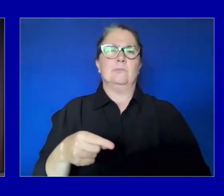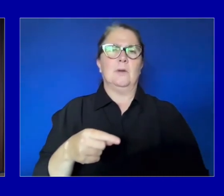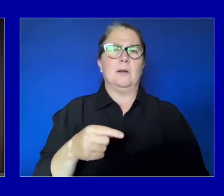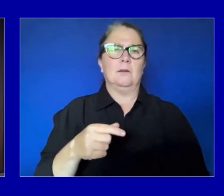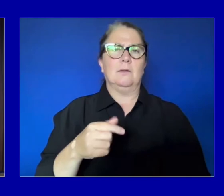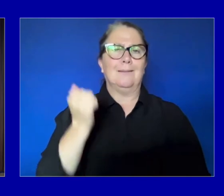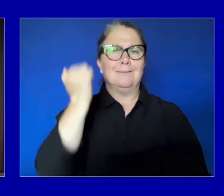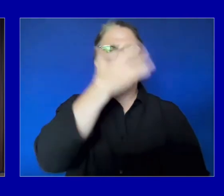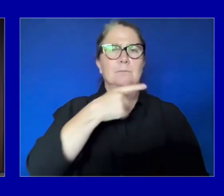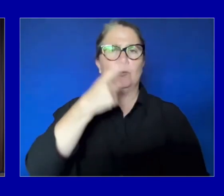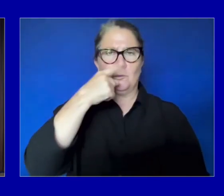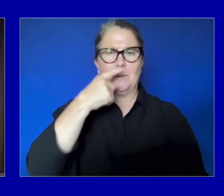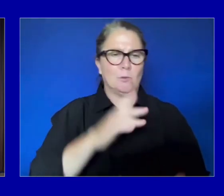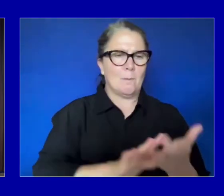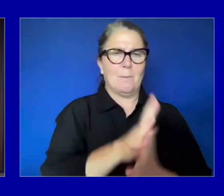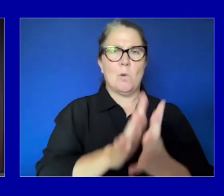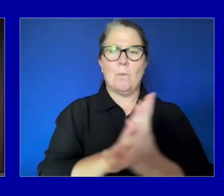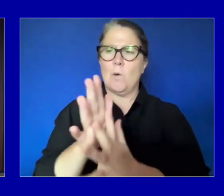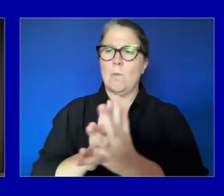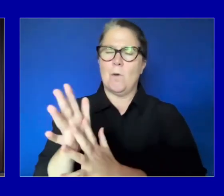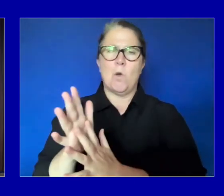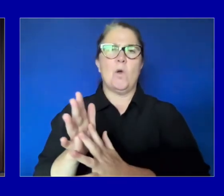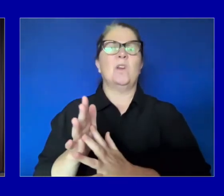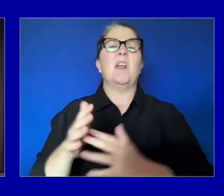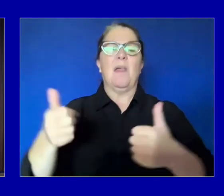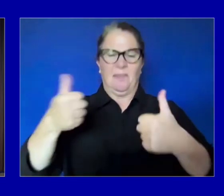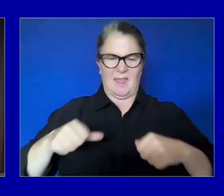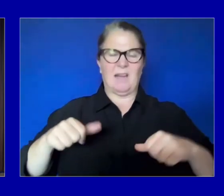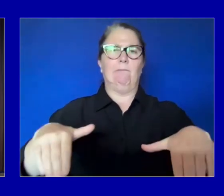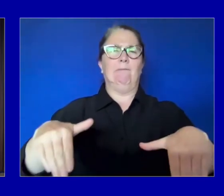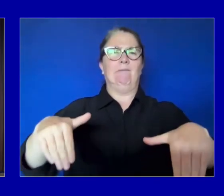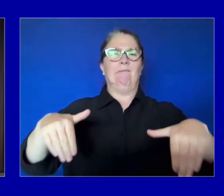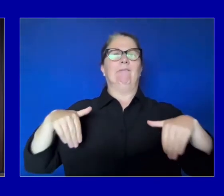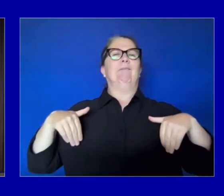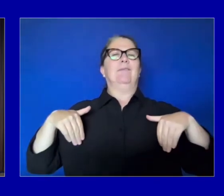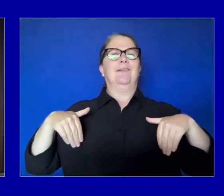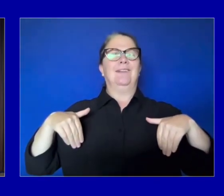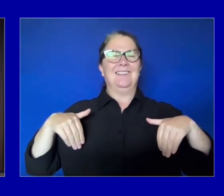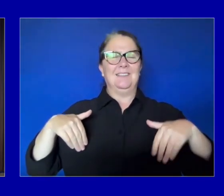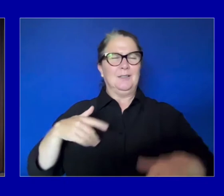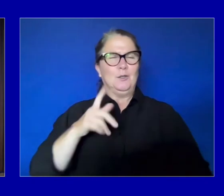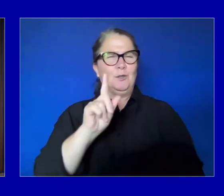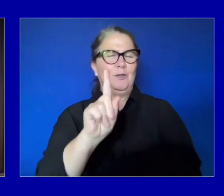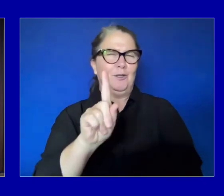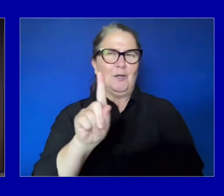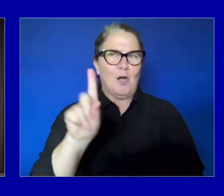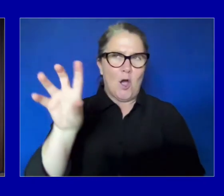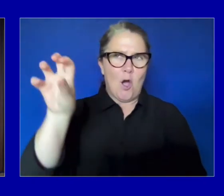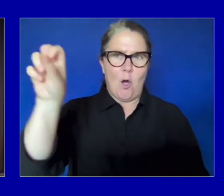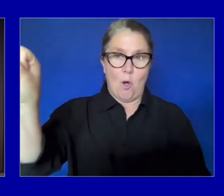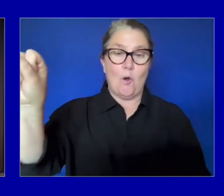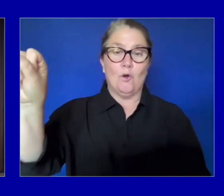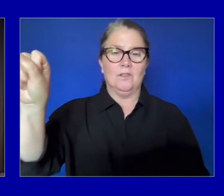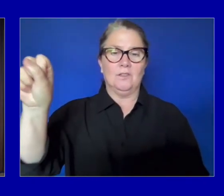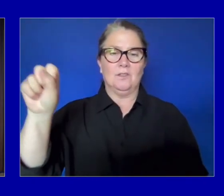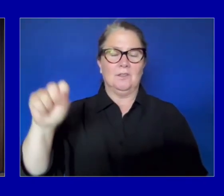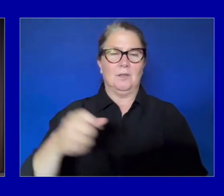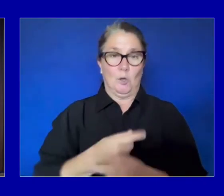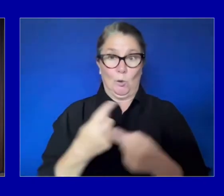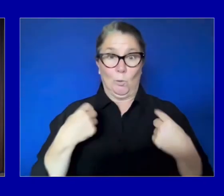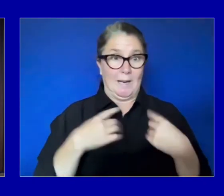for our cultural, uh, sustenance as well, that we have access to materials and we're able to partake further than